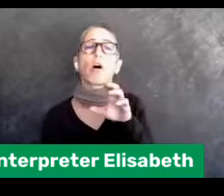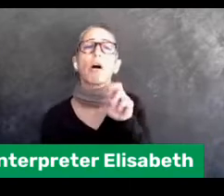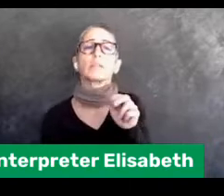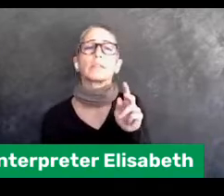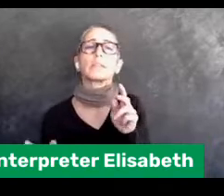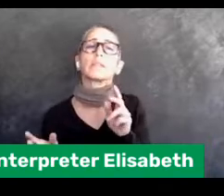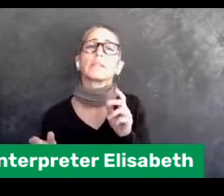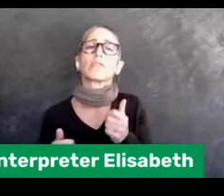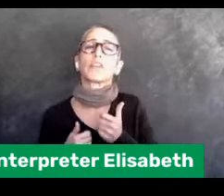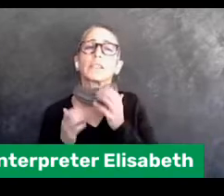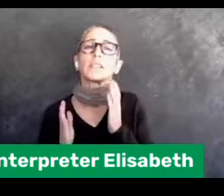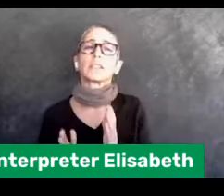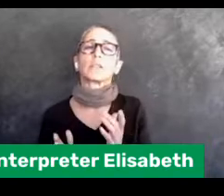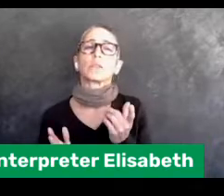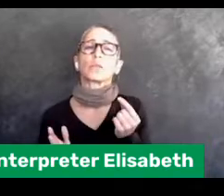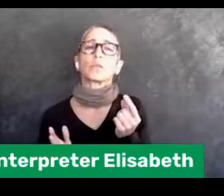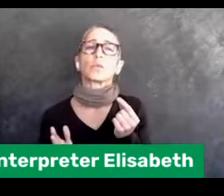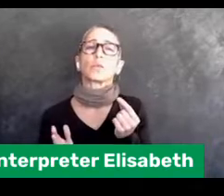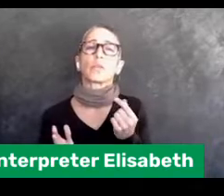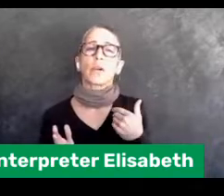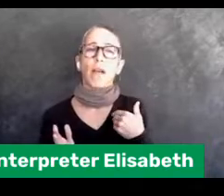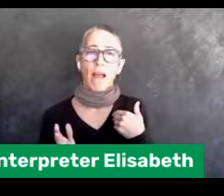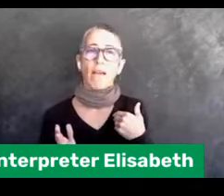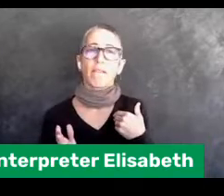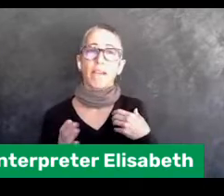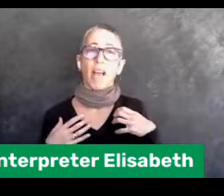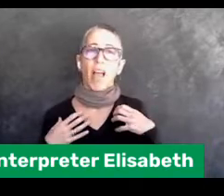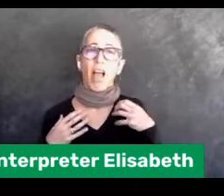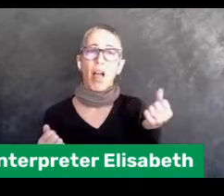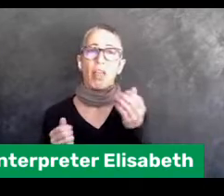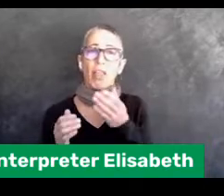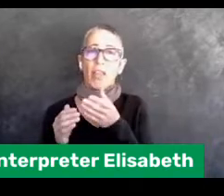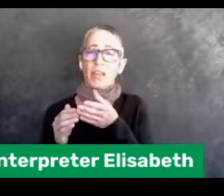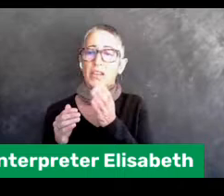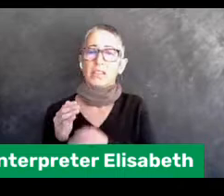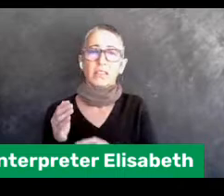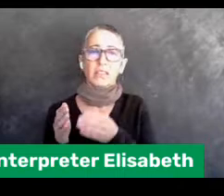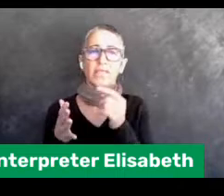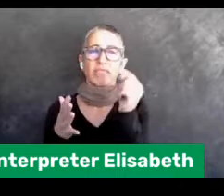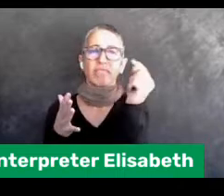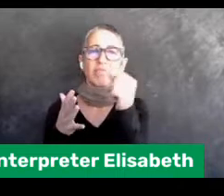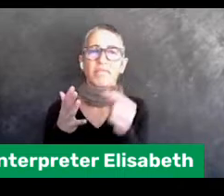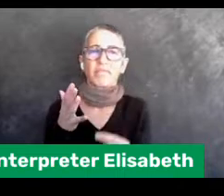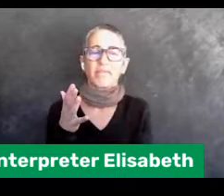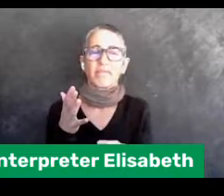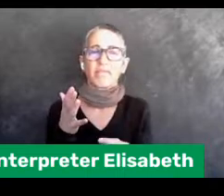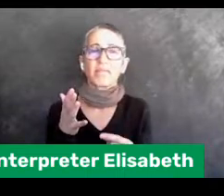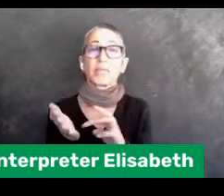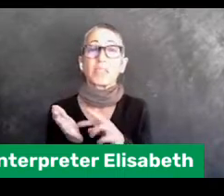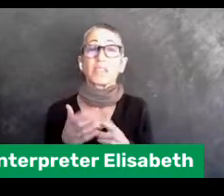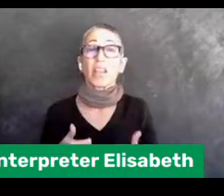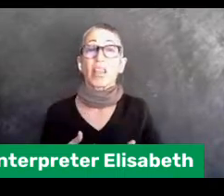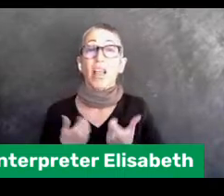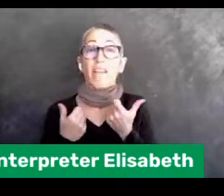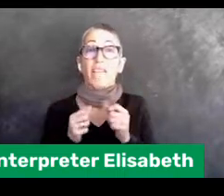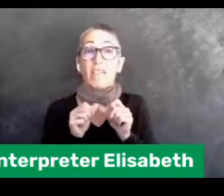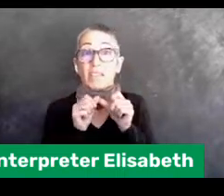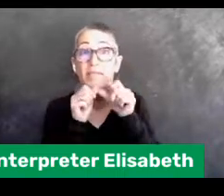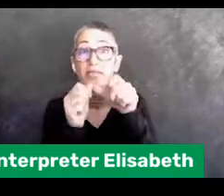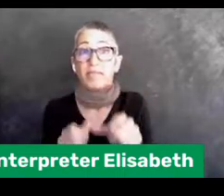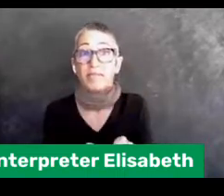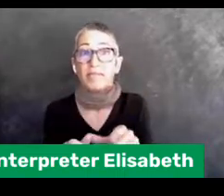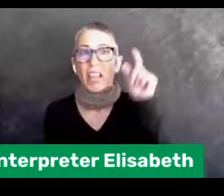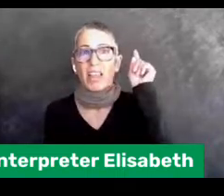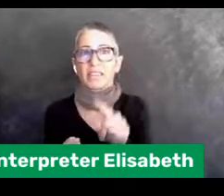to experience worse health outcomes, including life expectancy, compared to white Chicagoans.